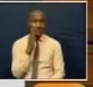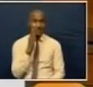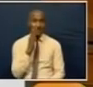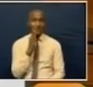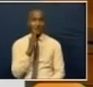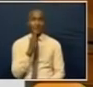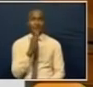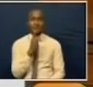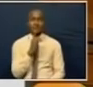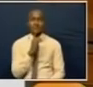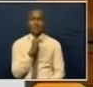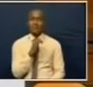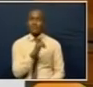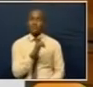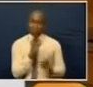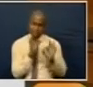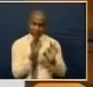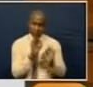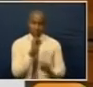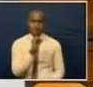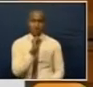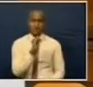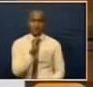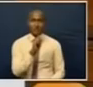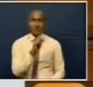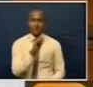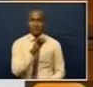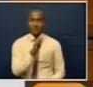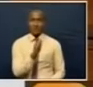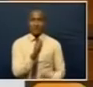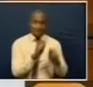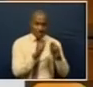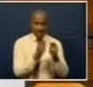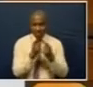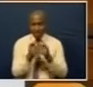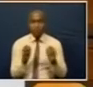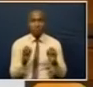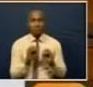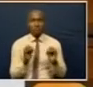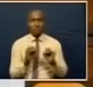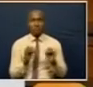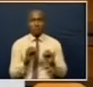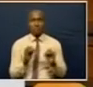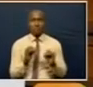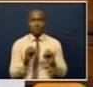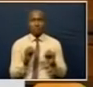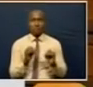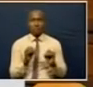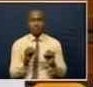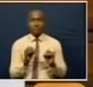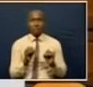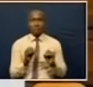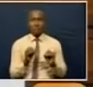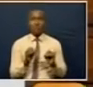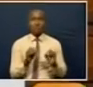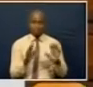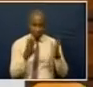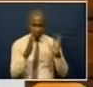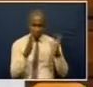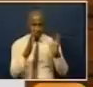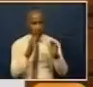my Super Senator Sakaja Mweshimiwa. You showed no tribe or political affiliation with Honorable Babu Owino. Cheers. Praise. You are doing